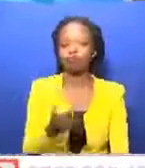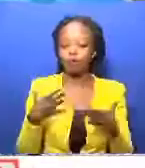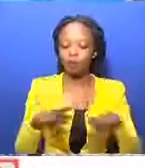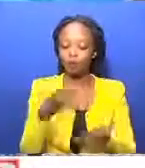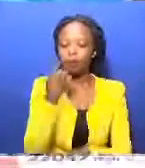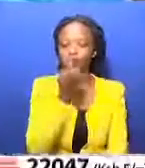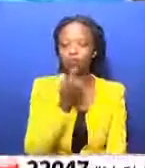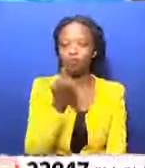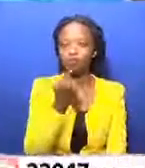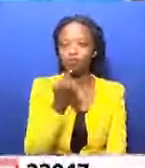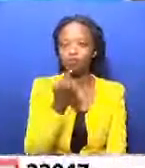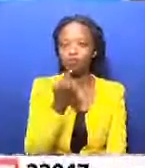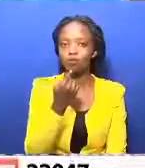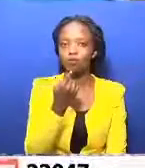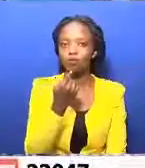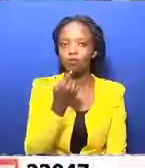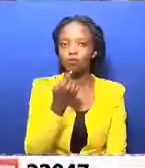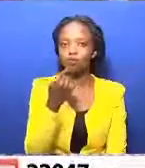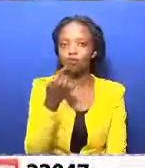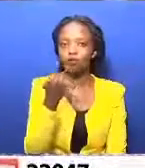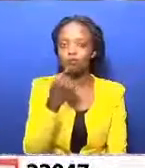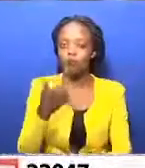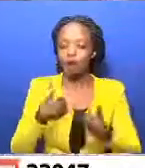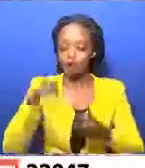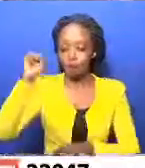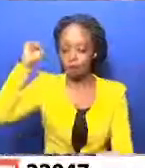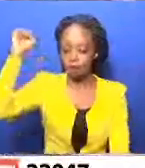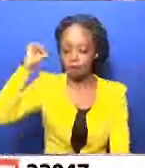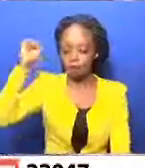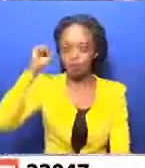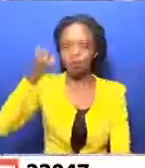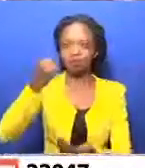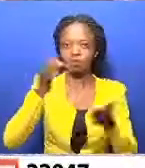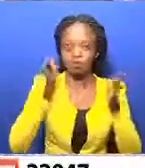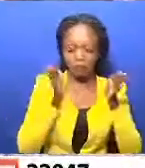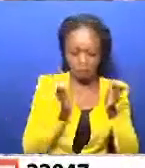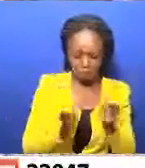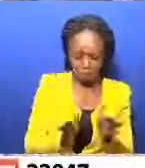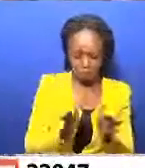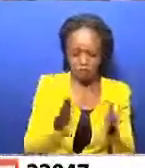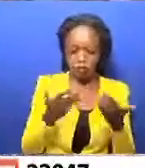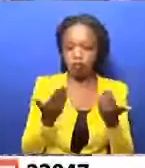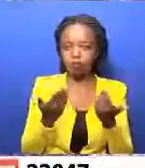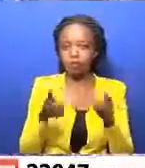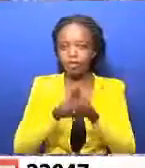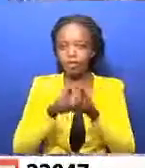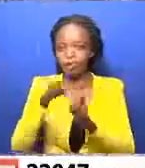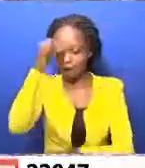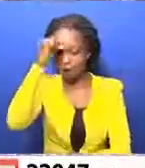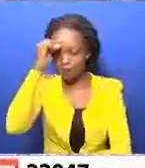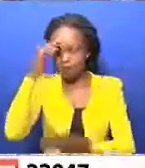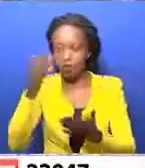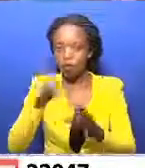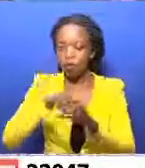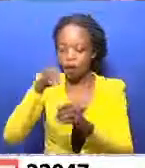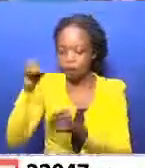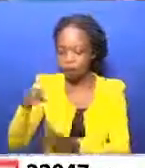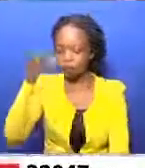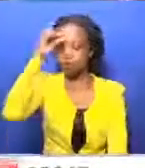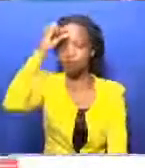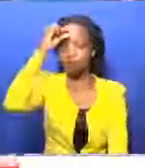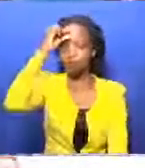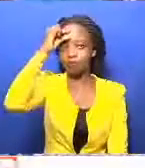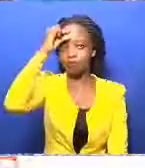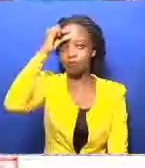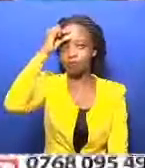ambao wanaleta siasa za kuingilia watu binafsi kama wako kwa serikali ama nje,